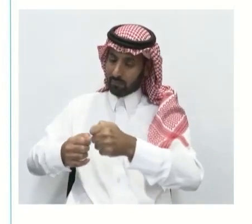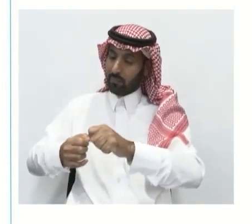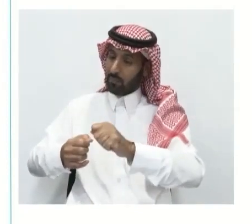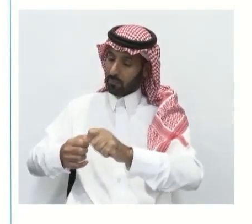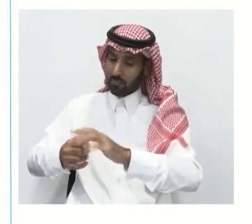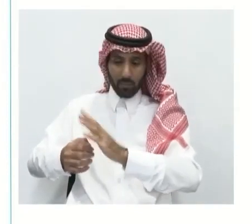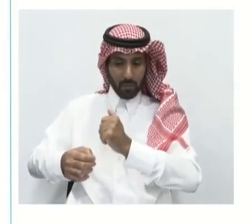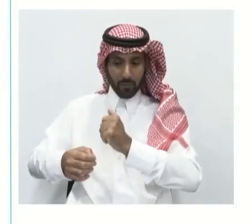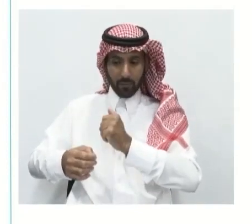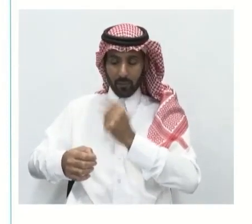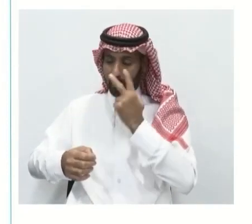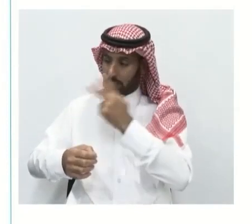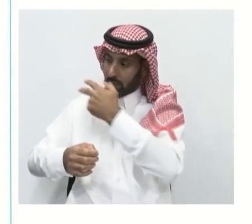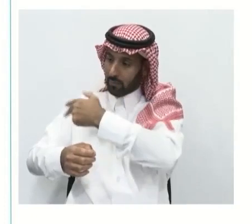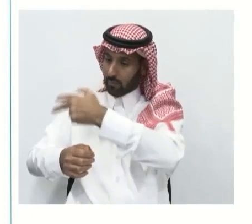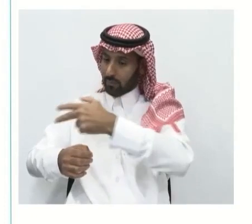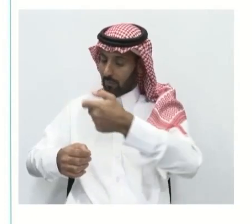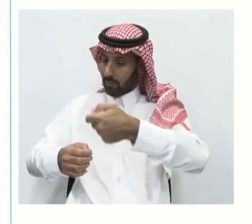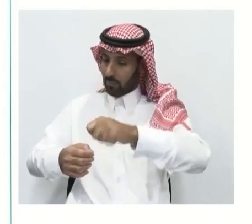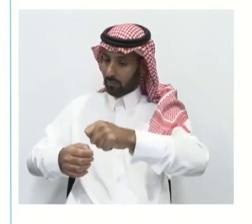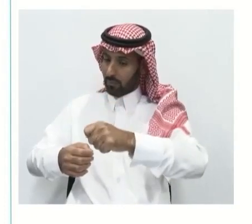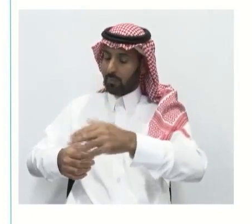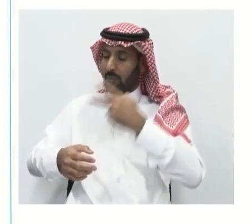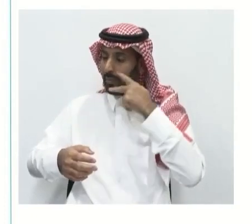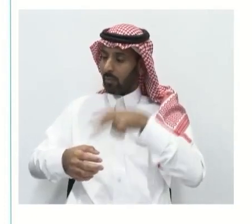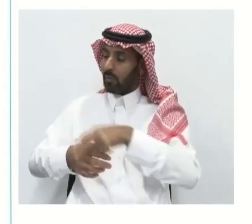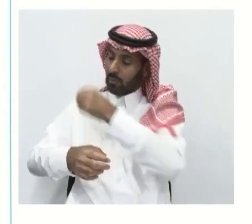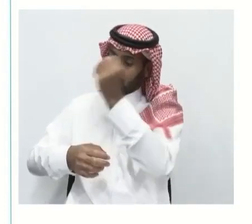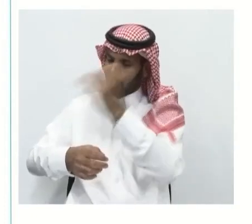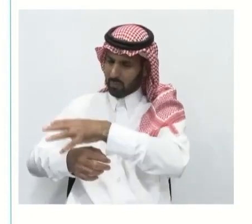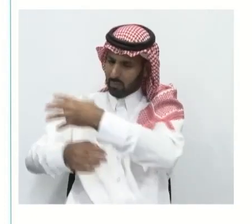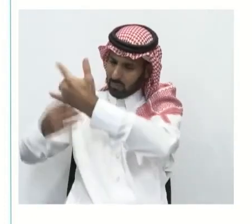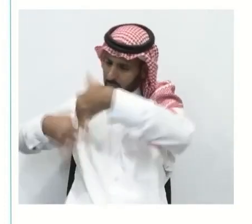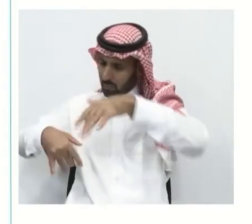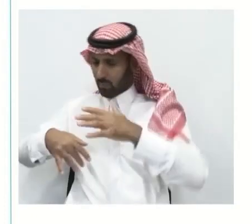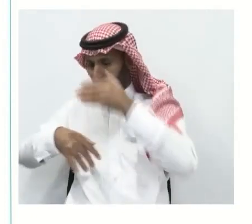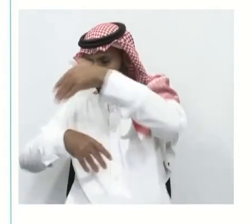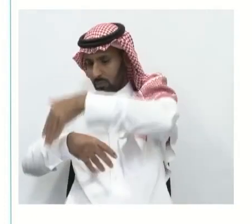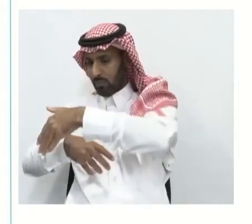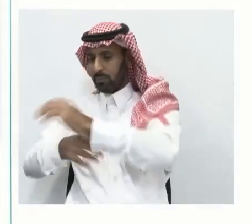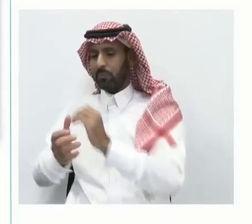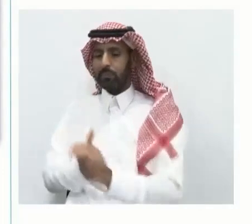was gone. The doors were still locked, so this must be where the burglar broke in.